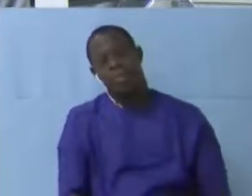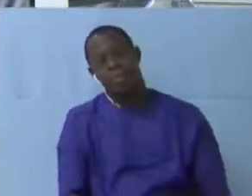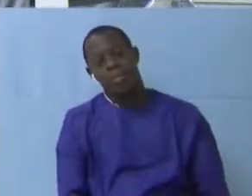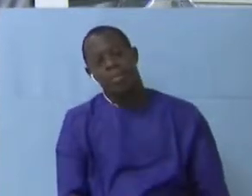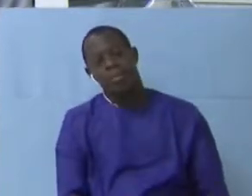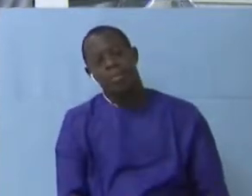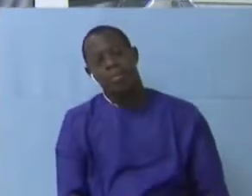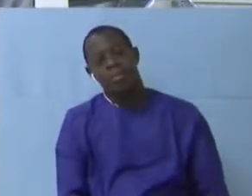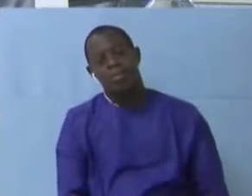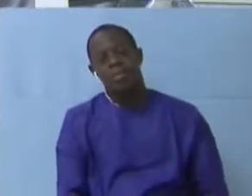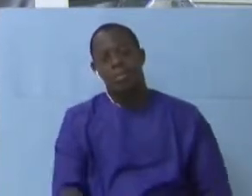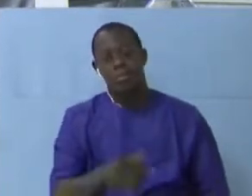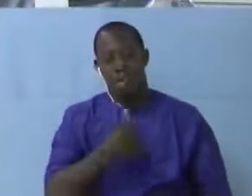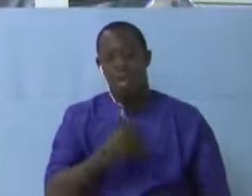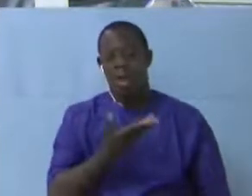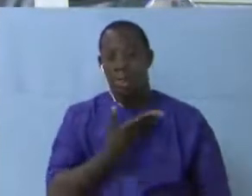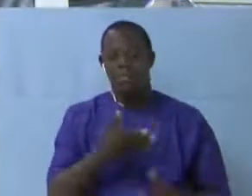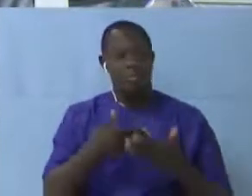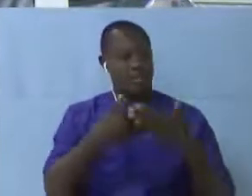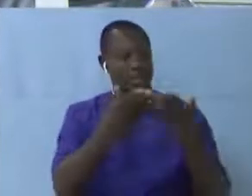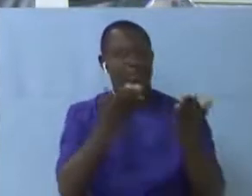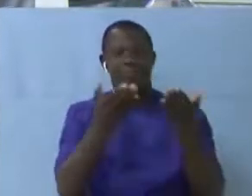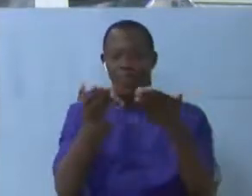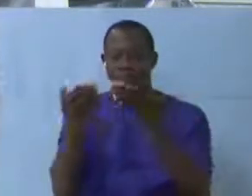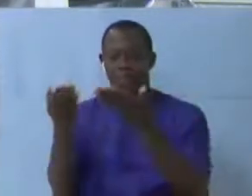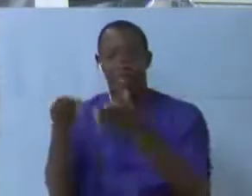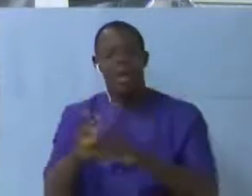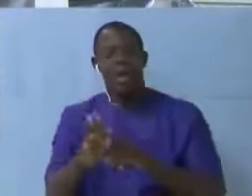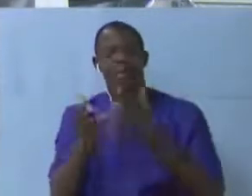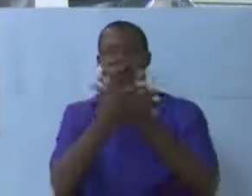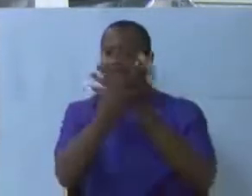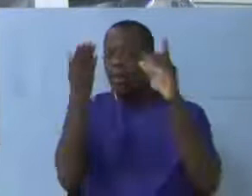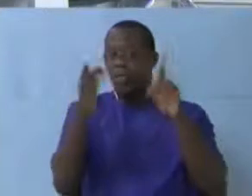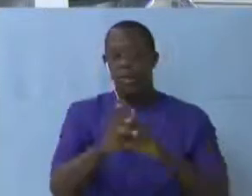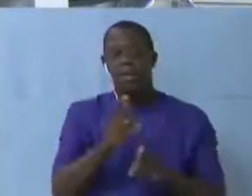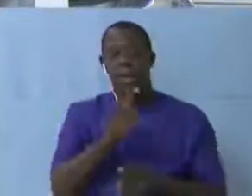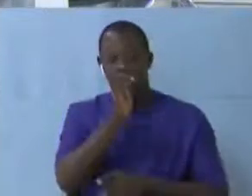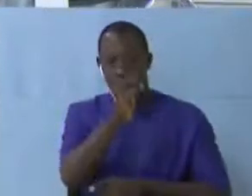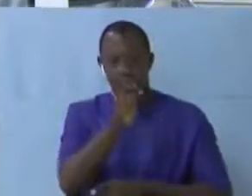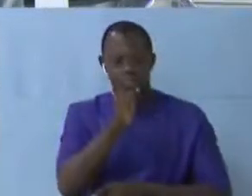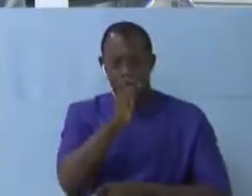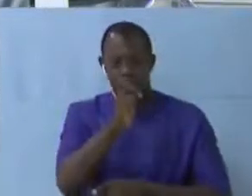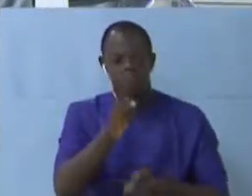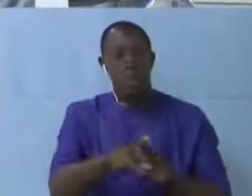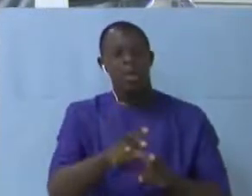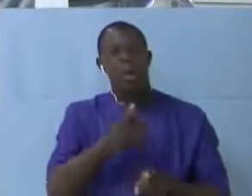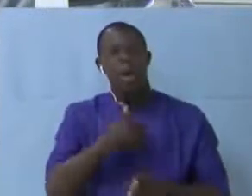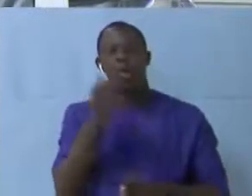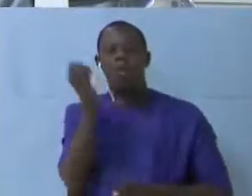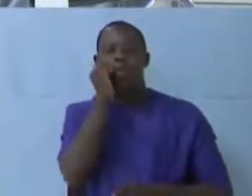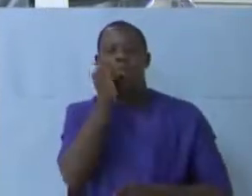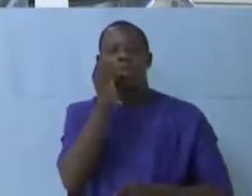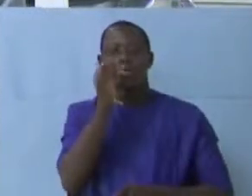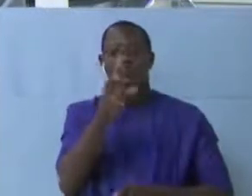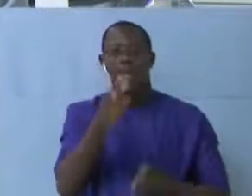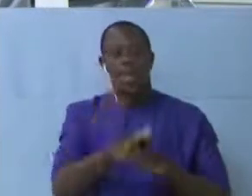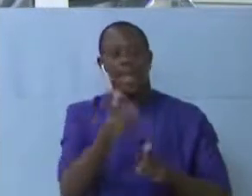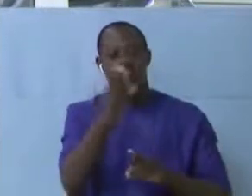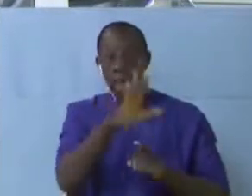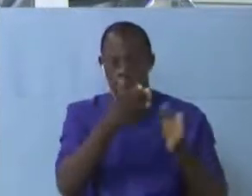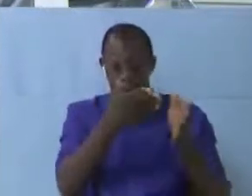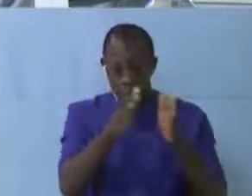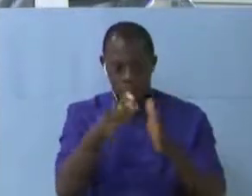I have given many interviews, some to the international press, and I always would say, whichever way we go as a